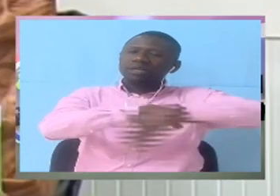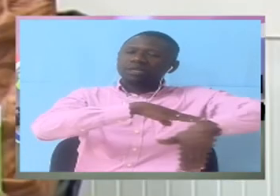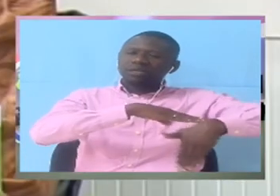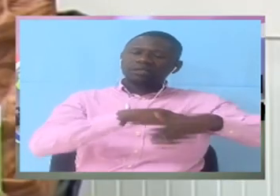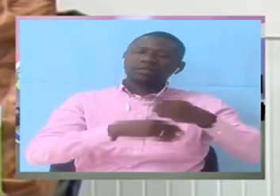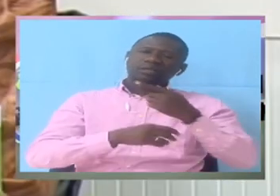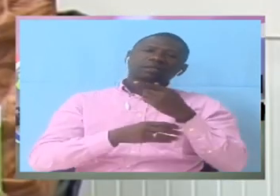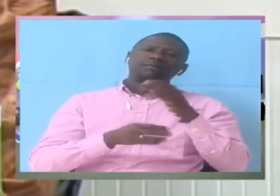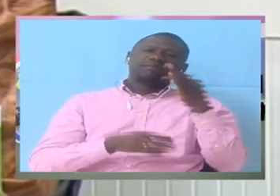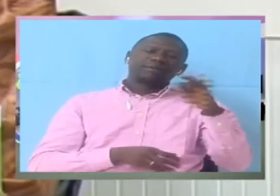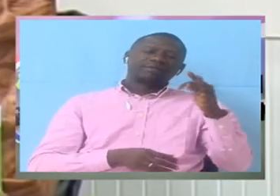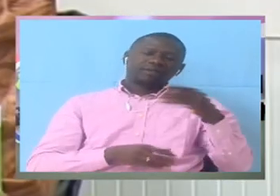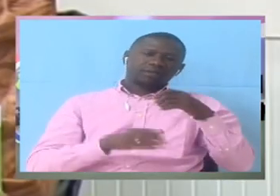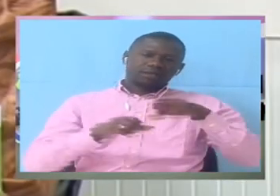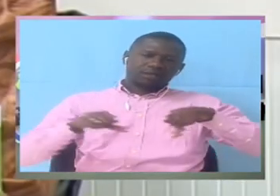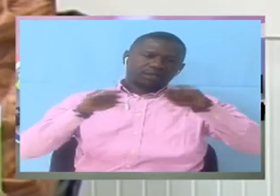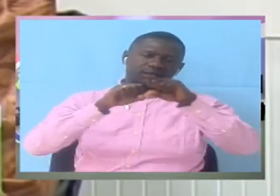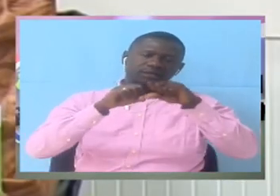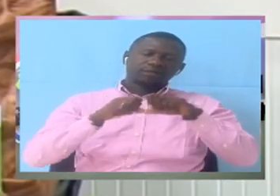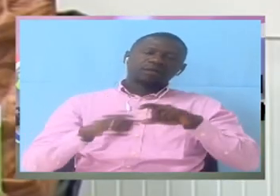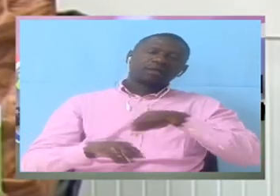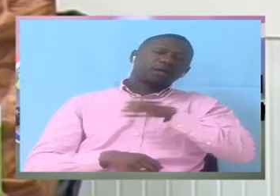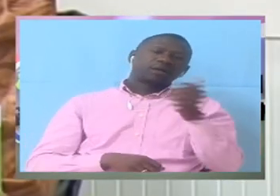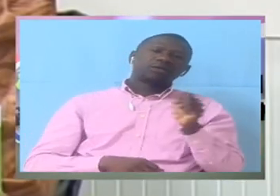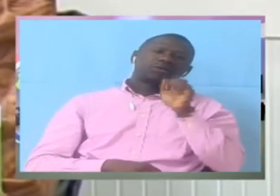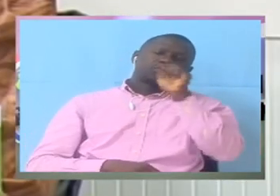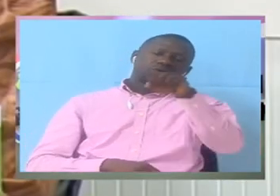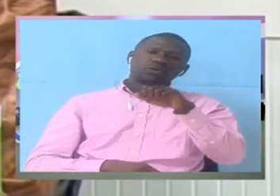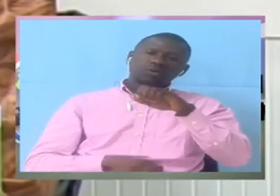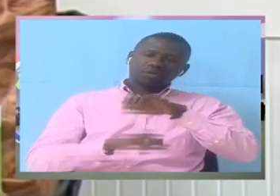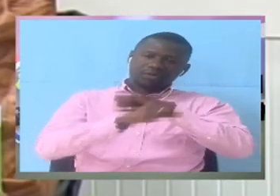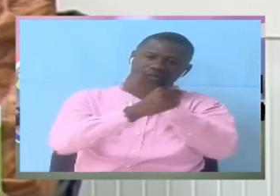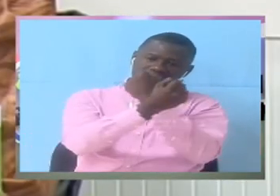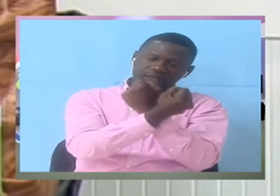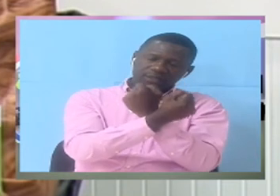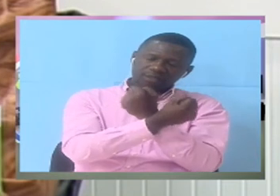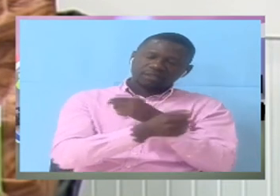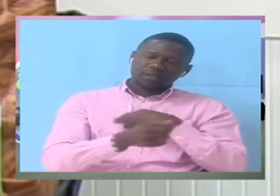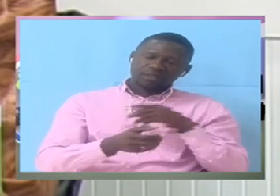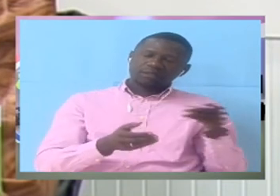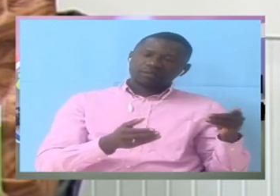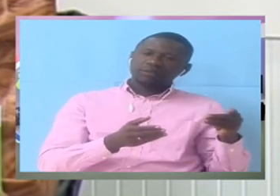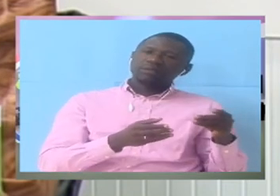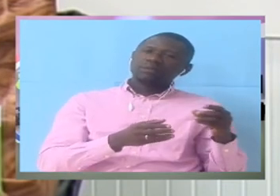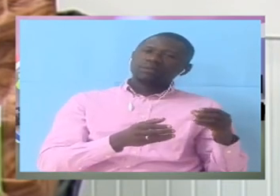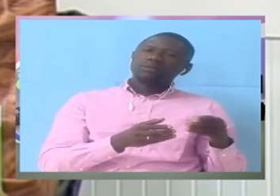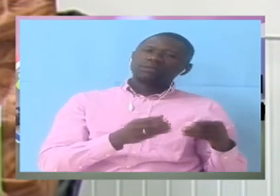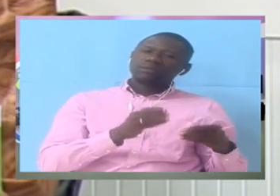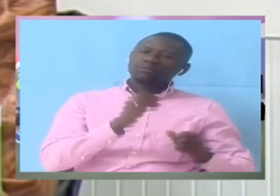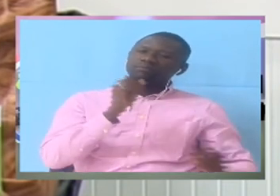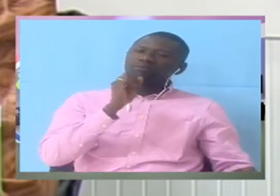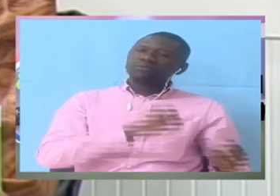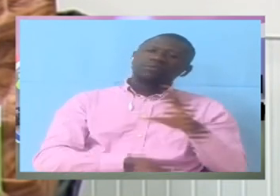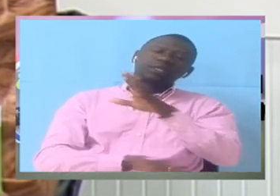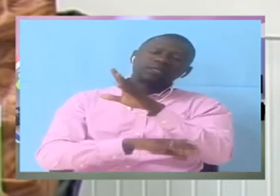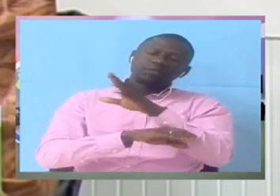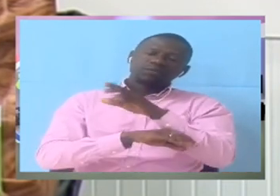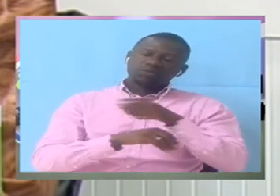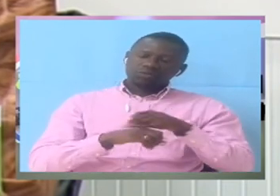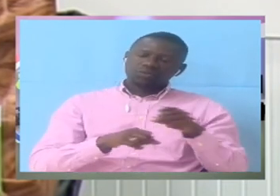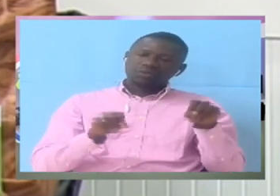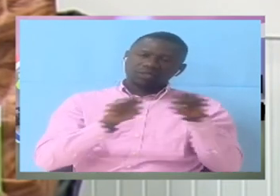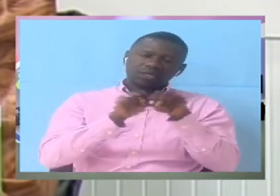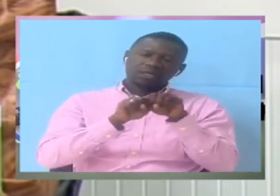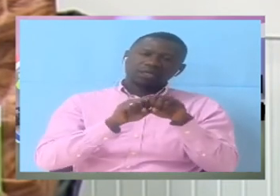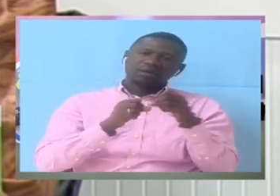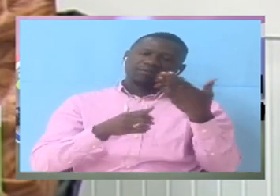kana wodulato nyame. And your arrest and deportation to the Gambia from Senegal. Inate muta nyame Senegal ke